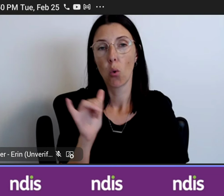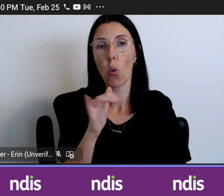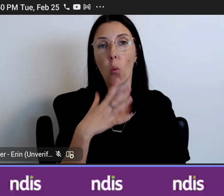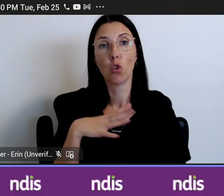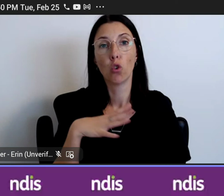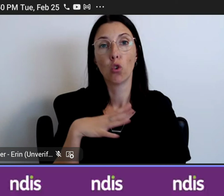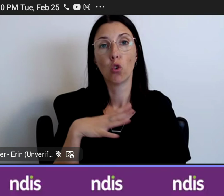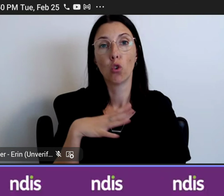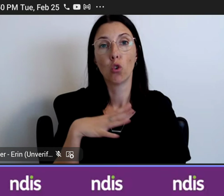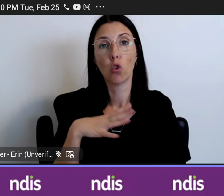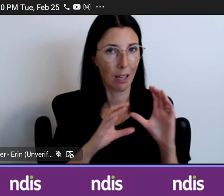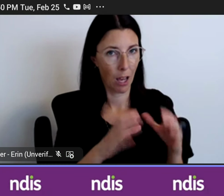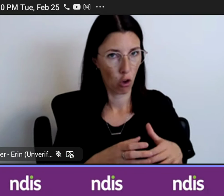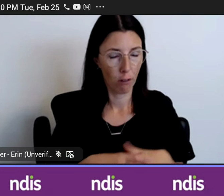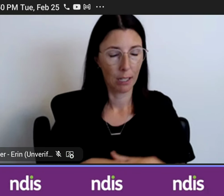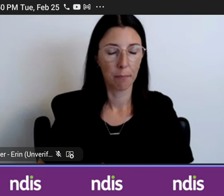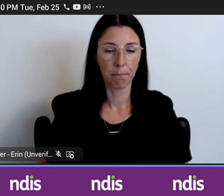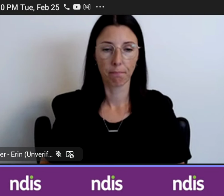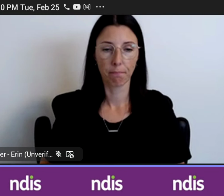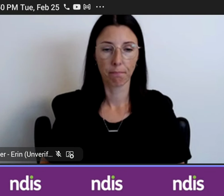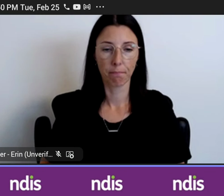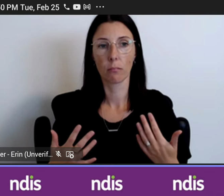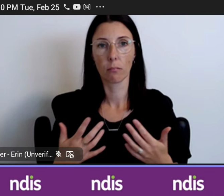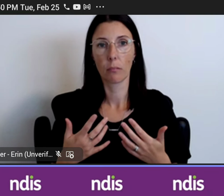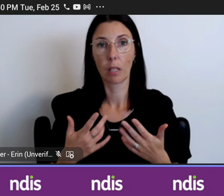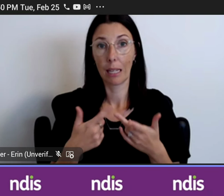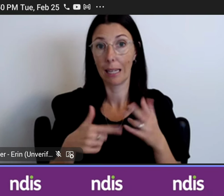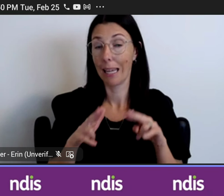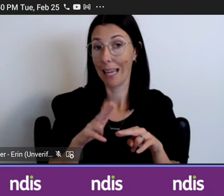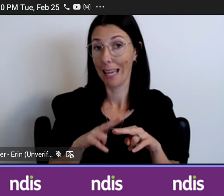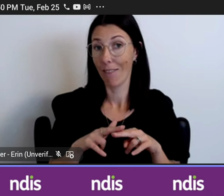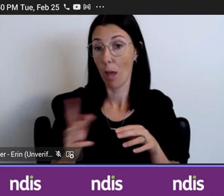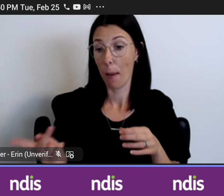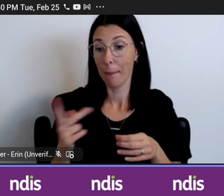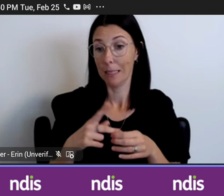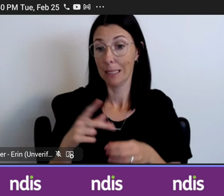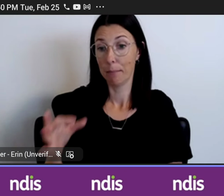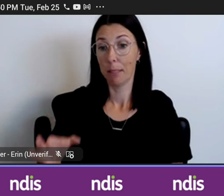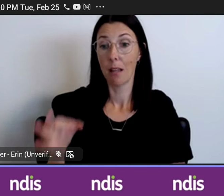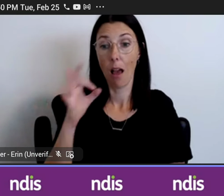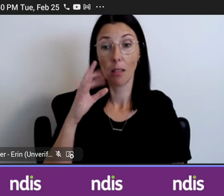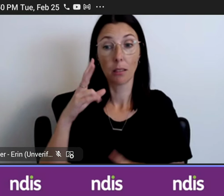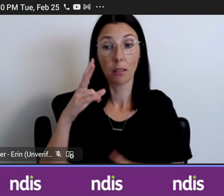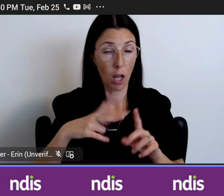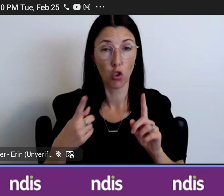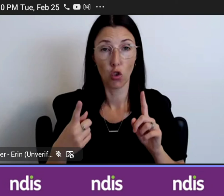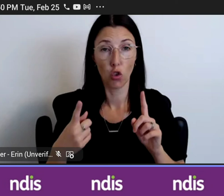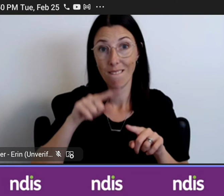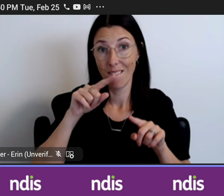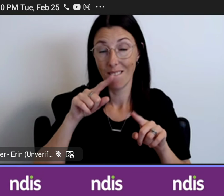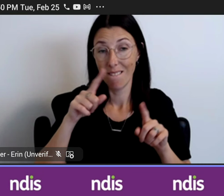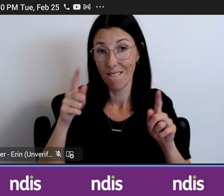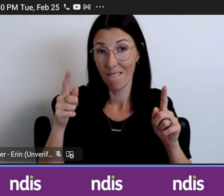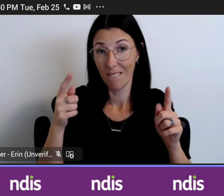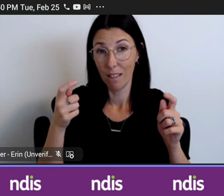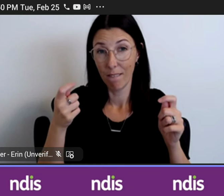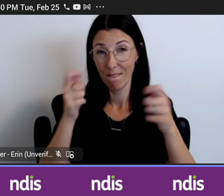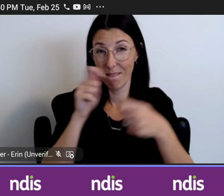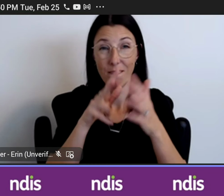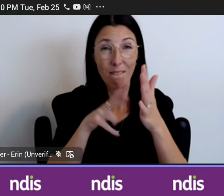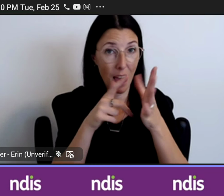impairments. So if a participant applies to vary the notice of impairment, we can support them to understand